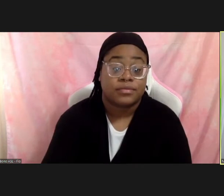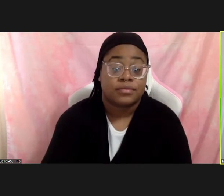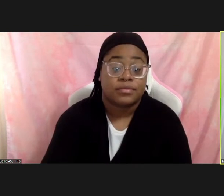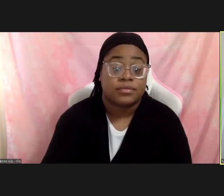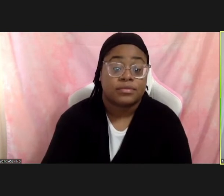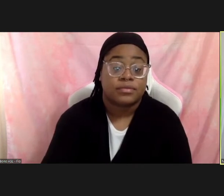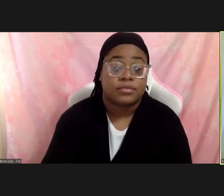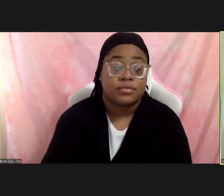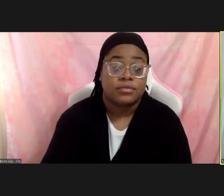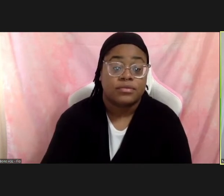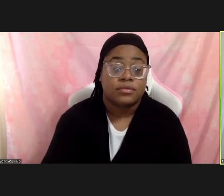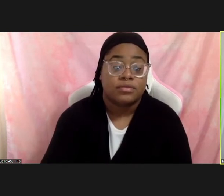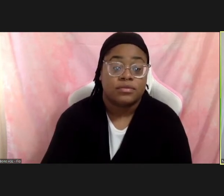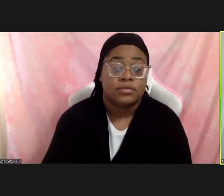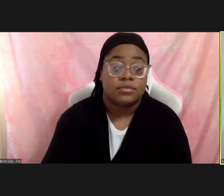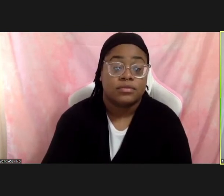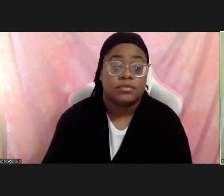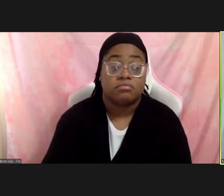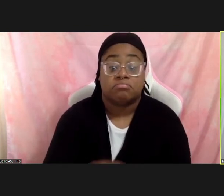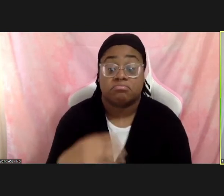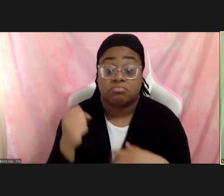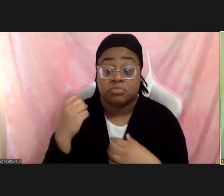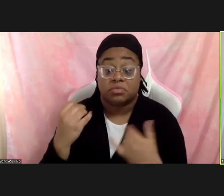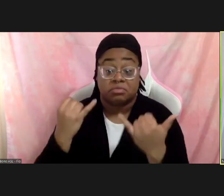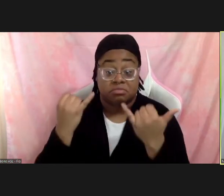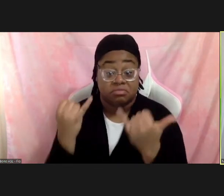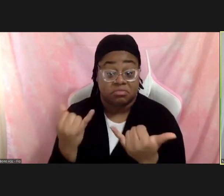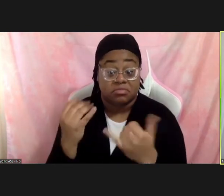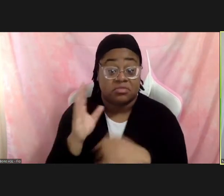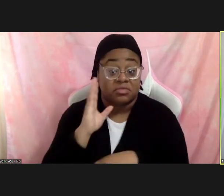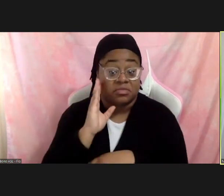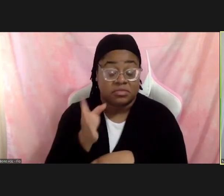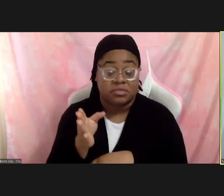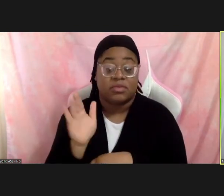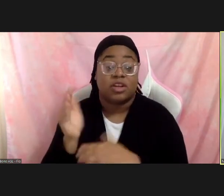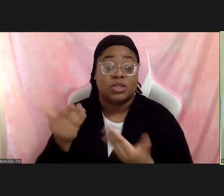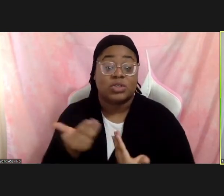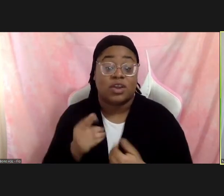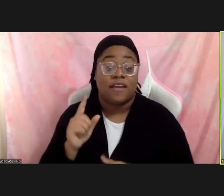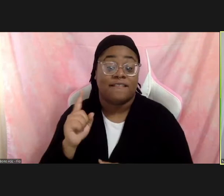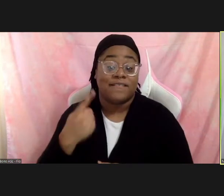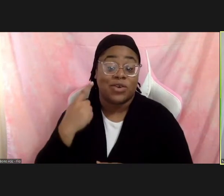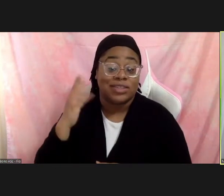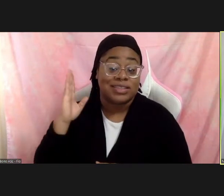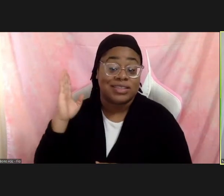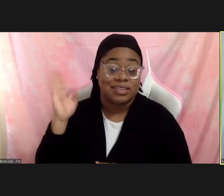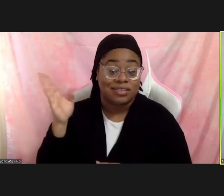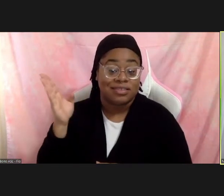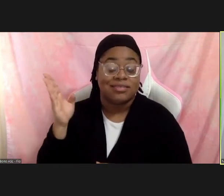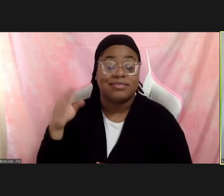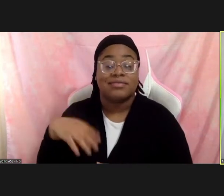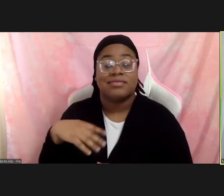So I'd like to introduce you all to our first guest today.